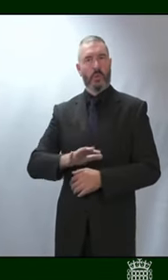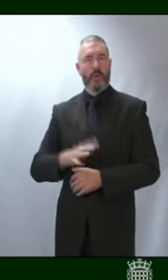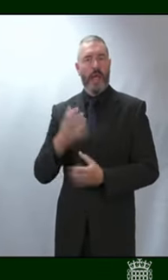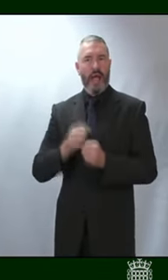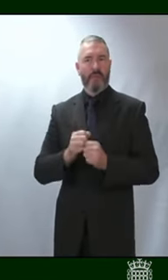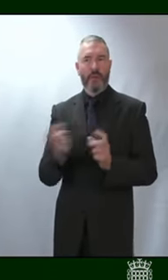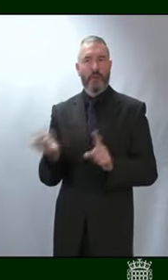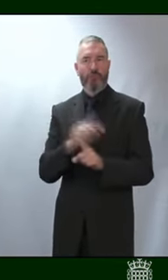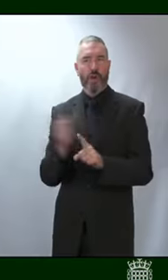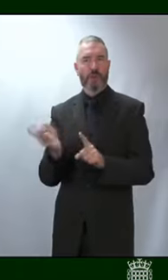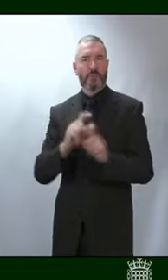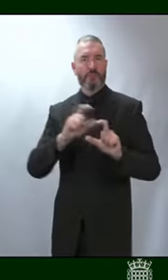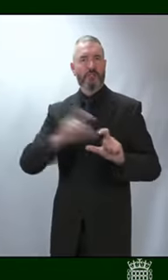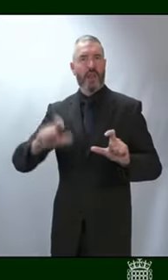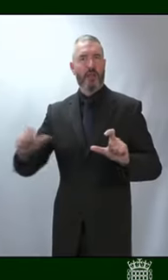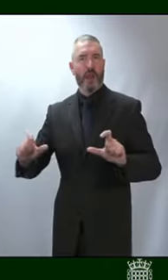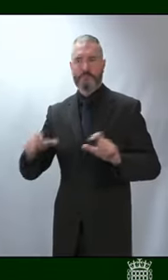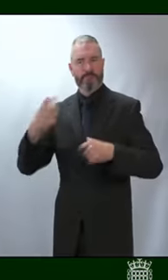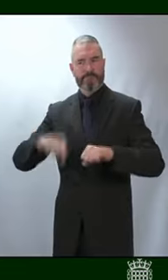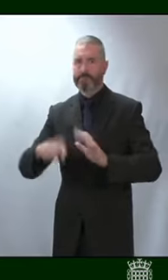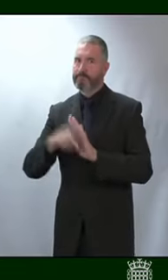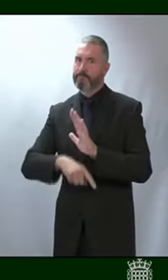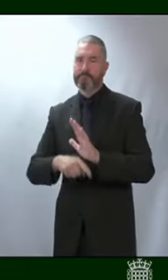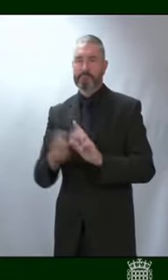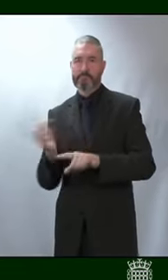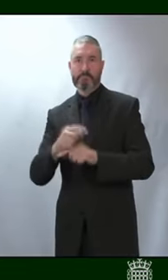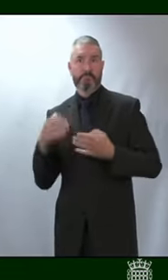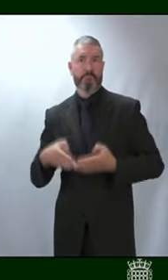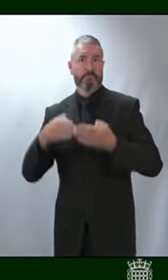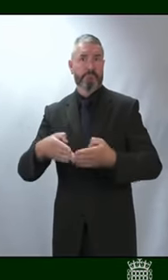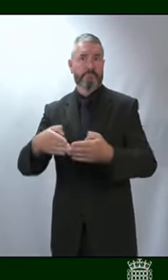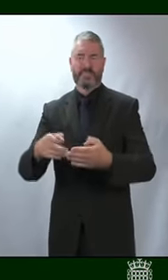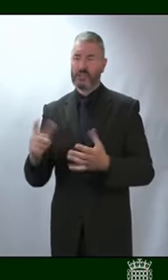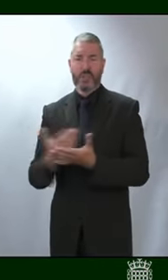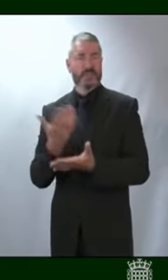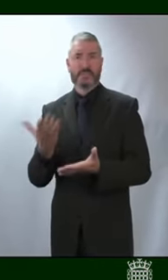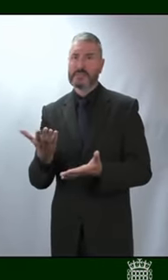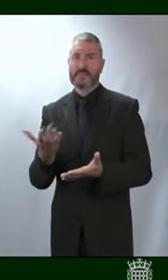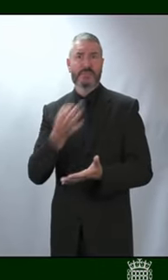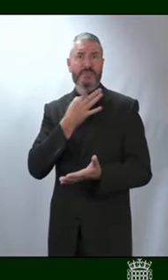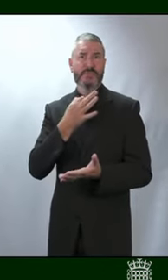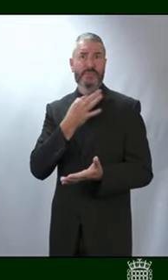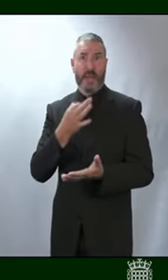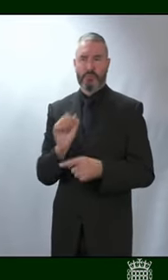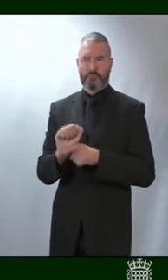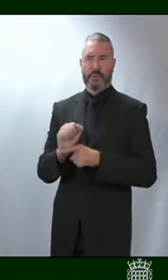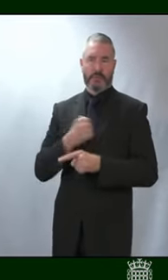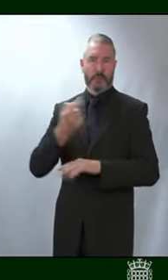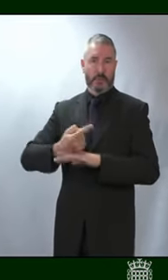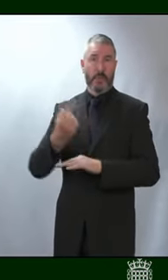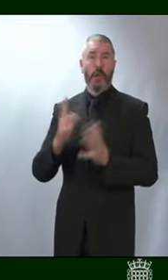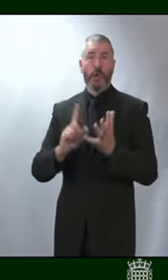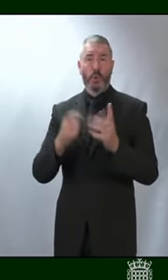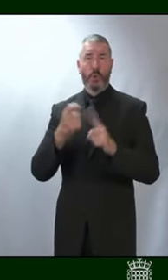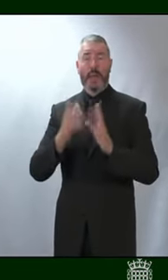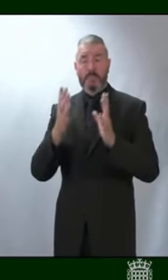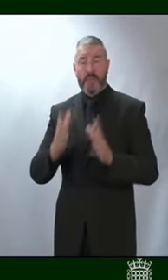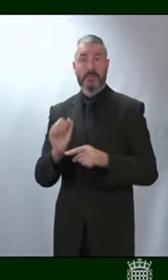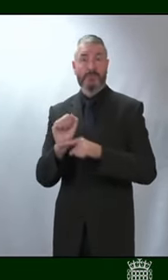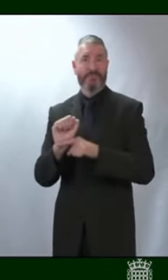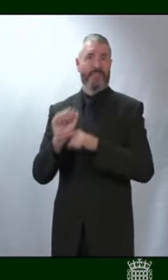crossings across the Channel. In order to stop these dangerous journeys, to save lives and to protect our borders, the UK must deter people from making